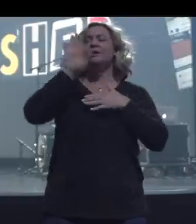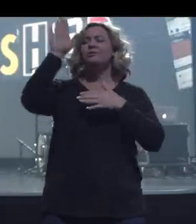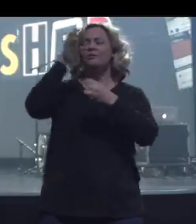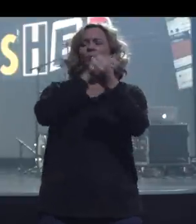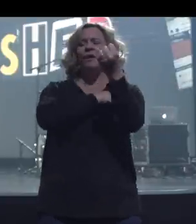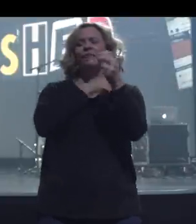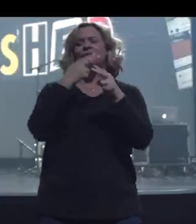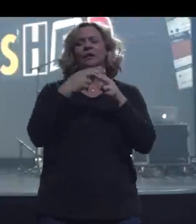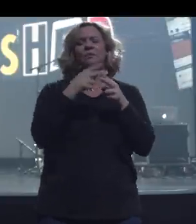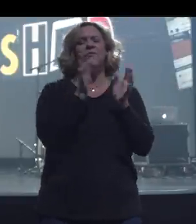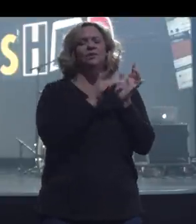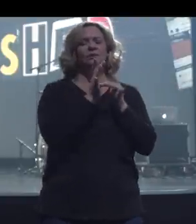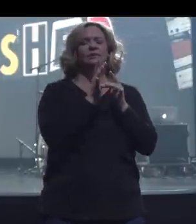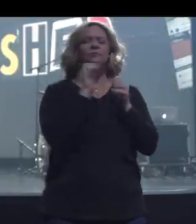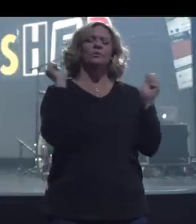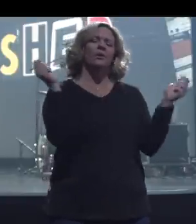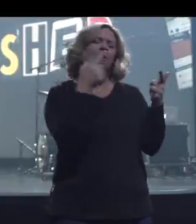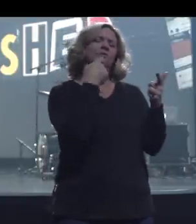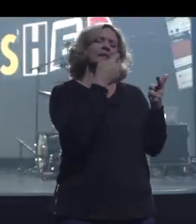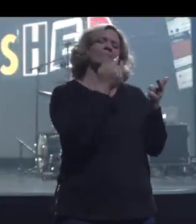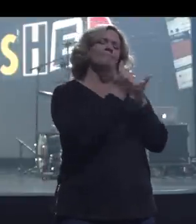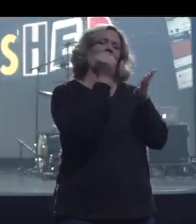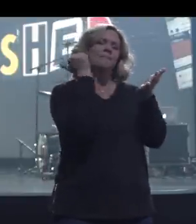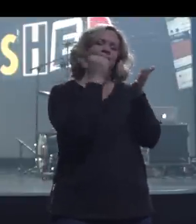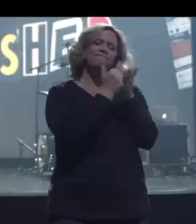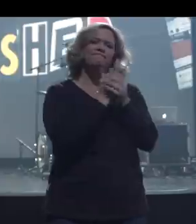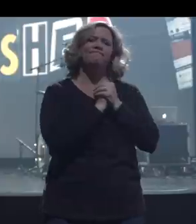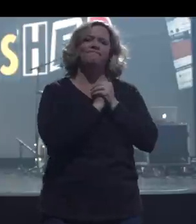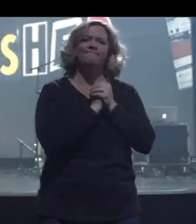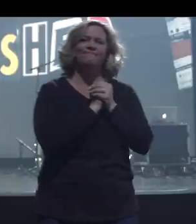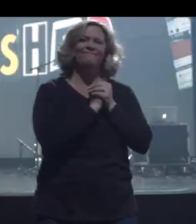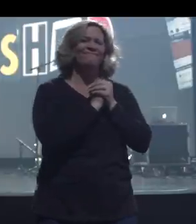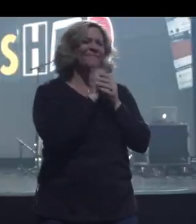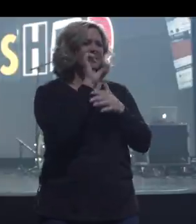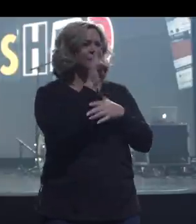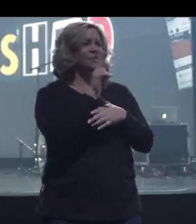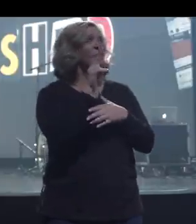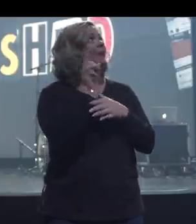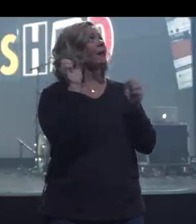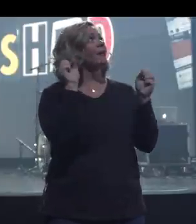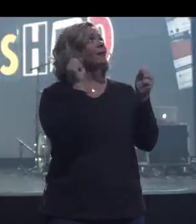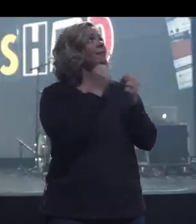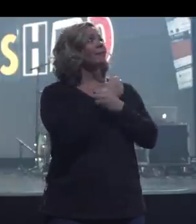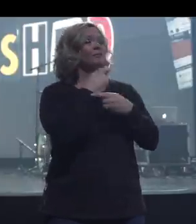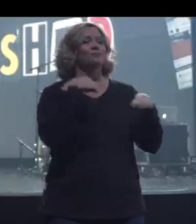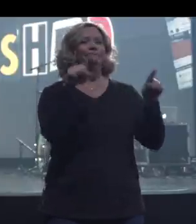of Jesus. And all of us said, amen. CCV, I love you. Have a great week.